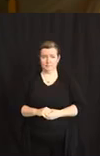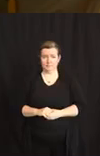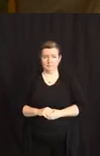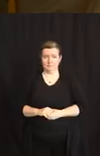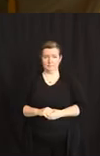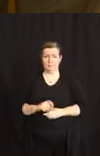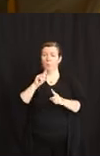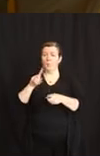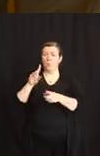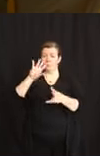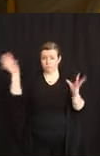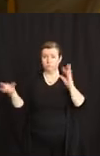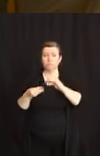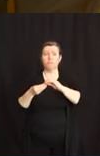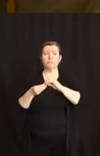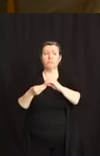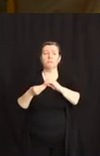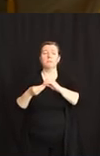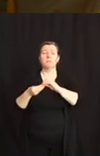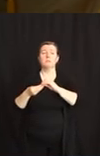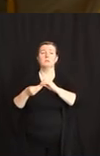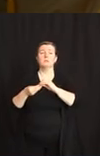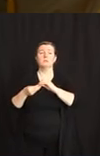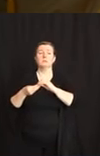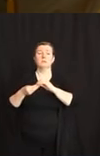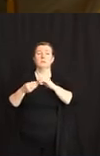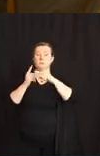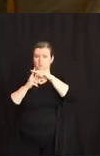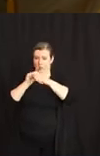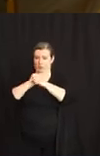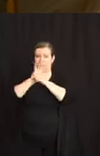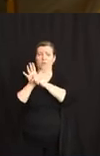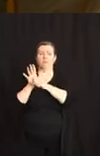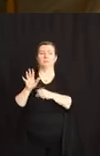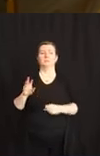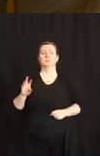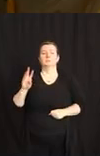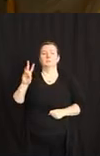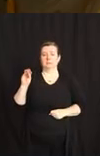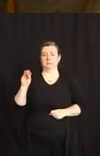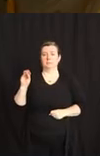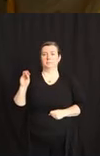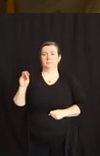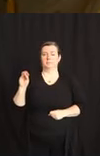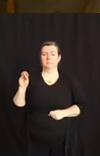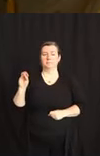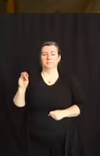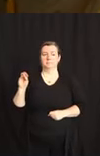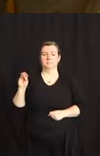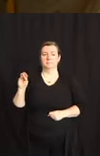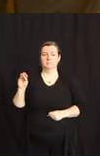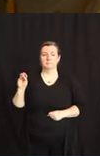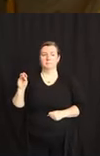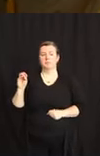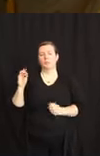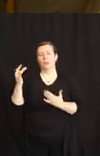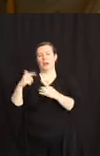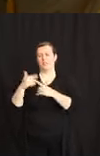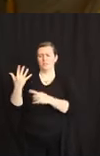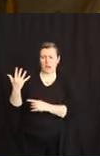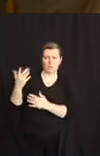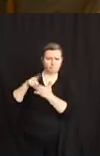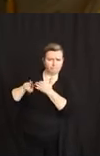total residents confirmed positive 60, pending 5, total